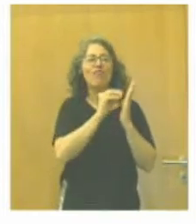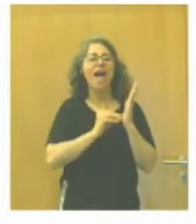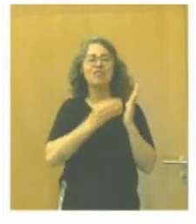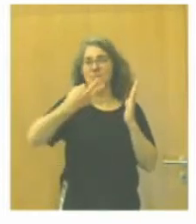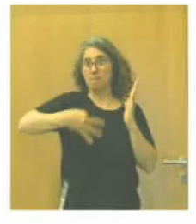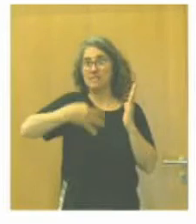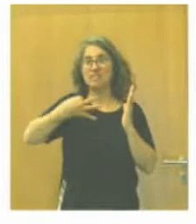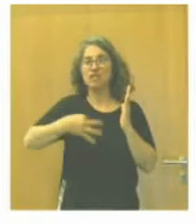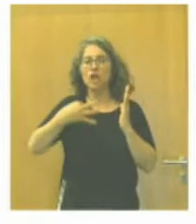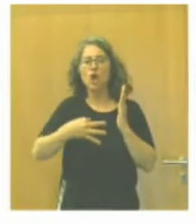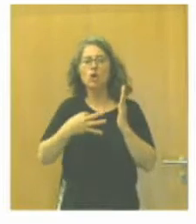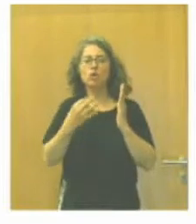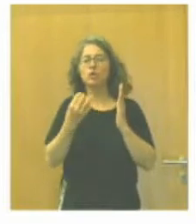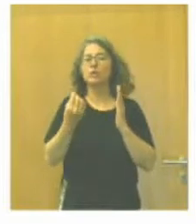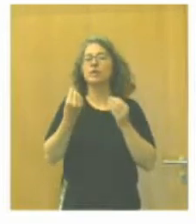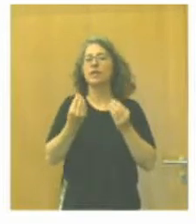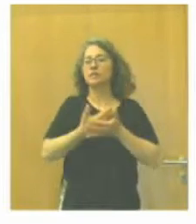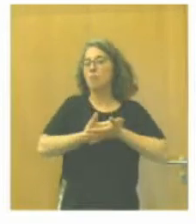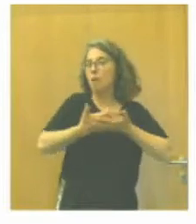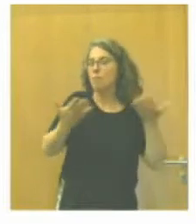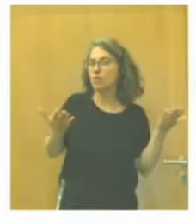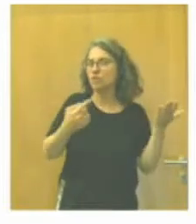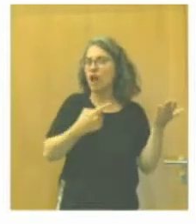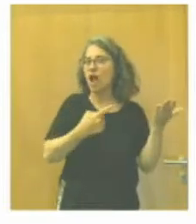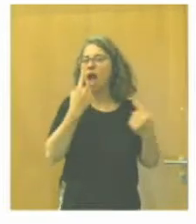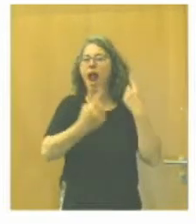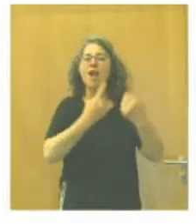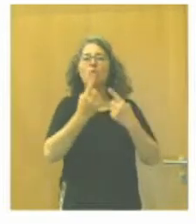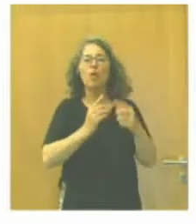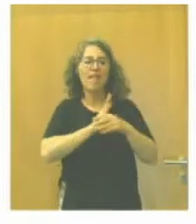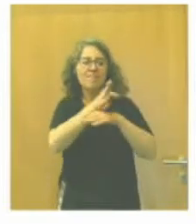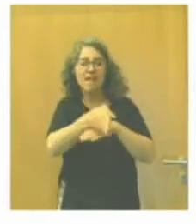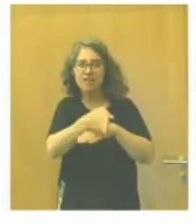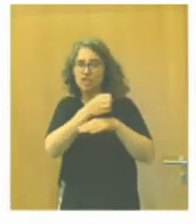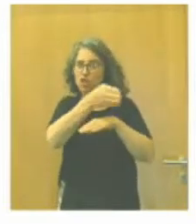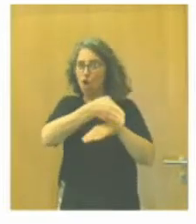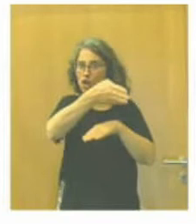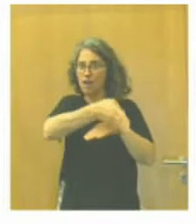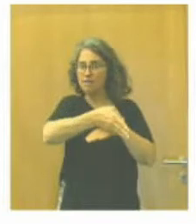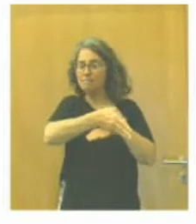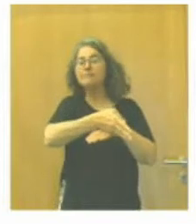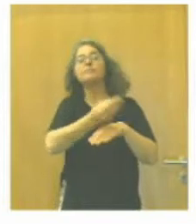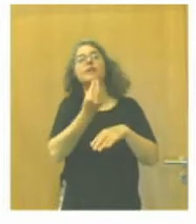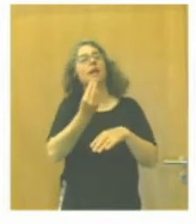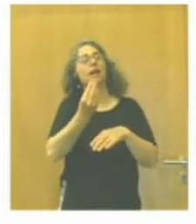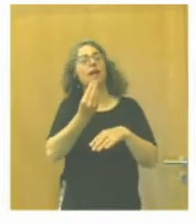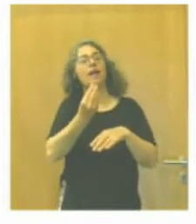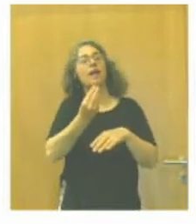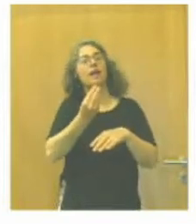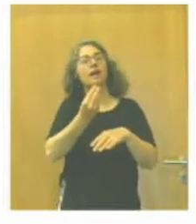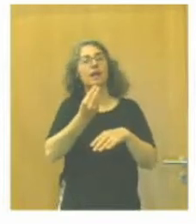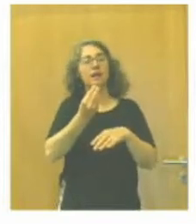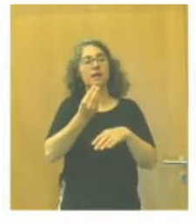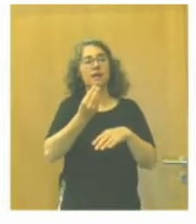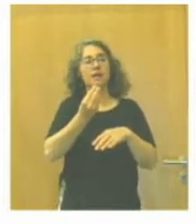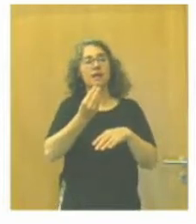Here you can see for some of the interventions that were very, very having high return